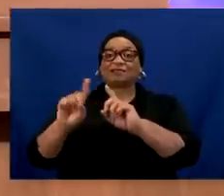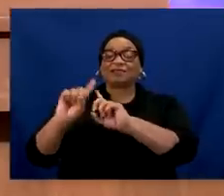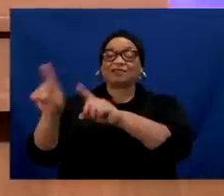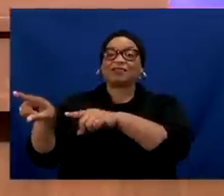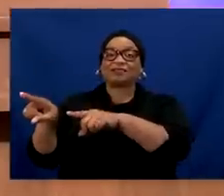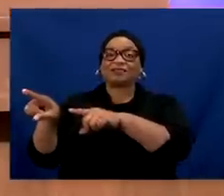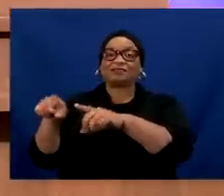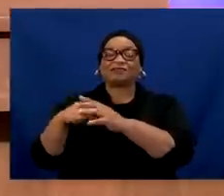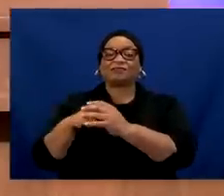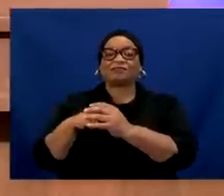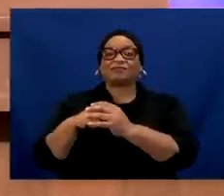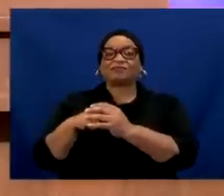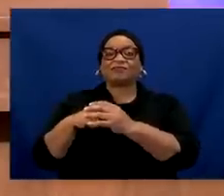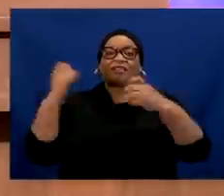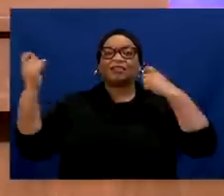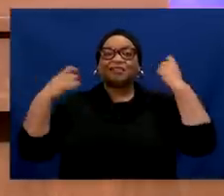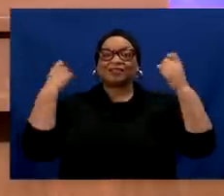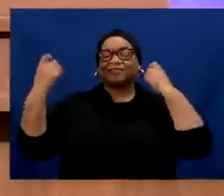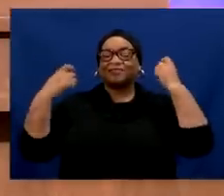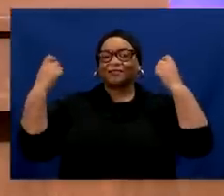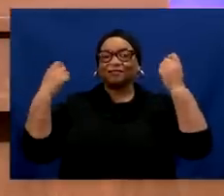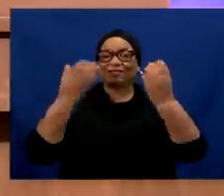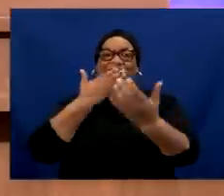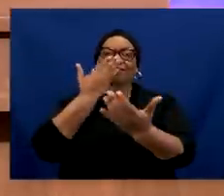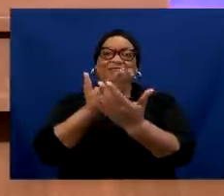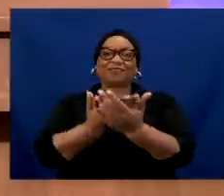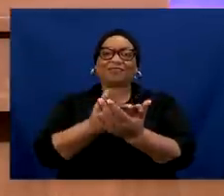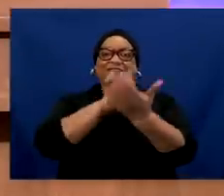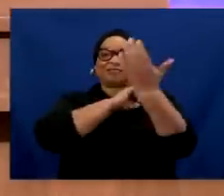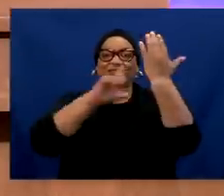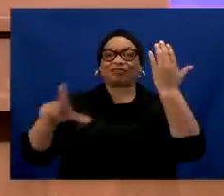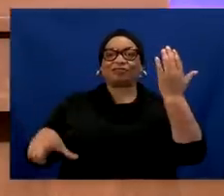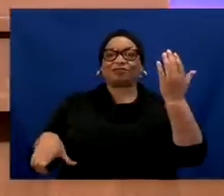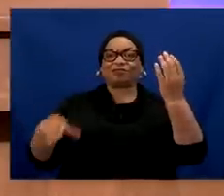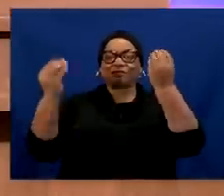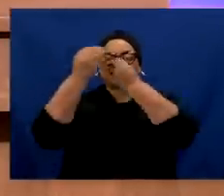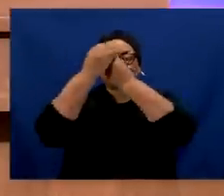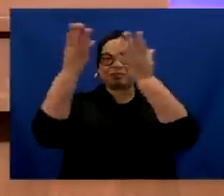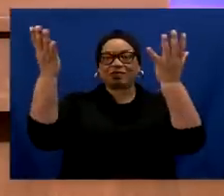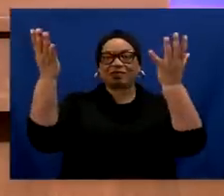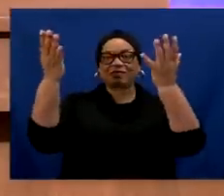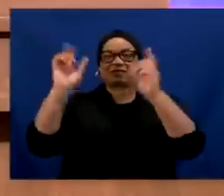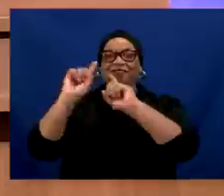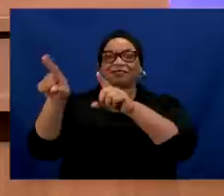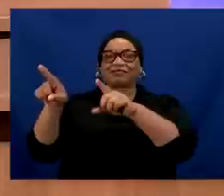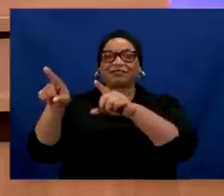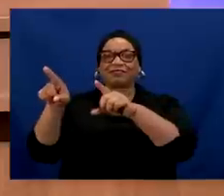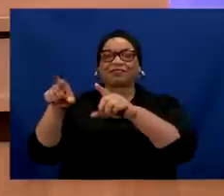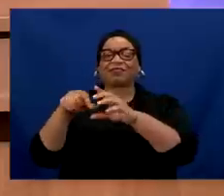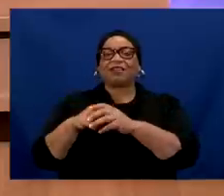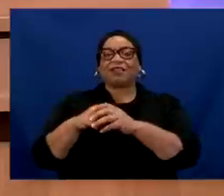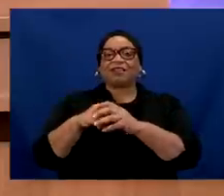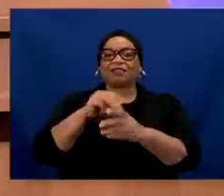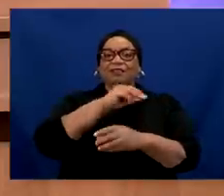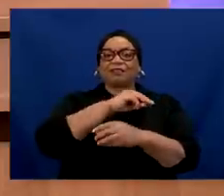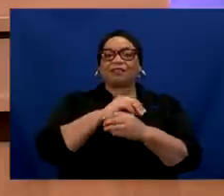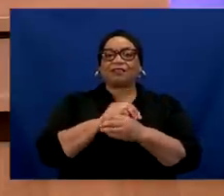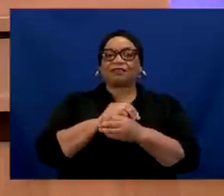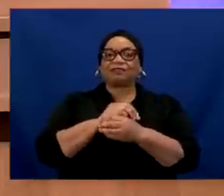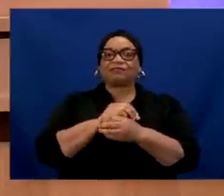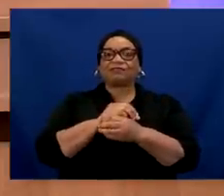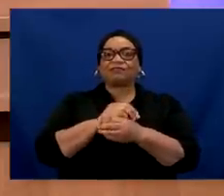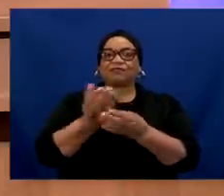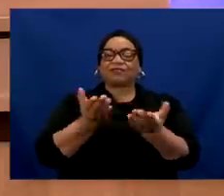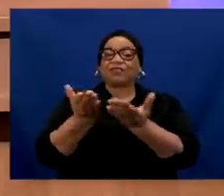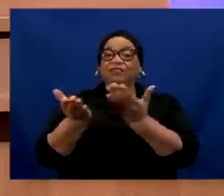leave celebrating the goodness of the Lord. I want to pronounce a benediction on you, and then our courtesy corps members are going to dismiss us in an